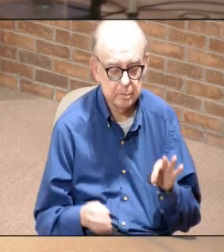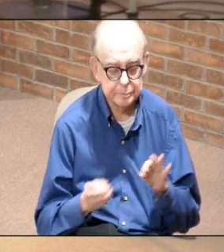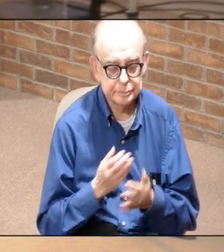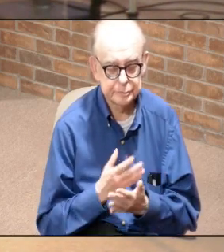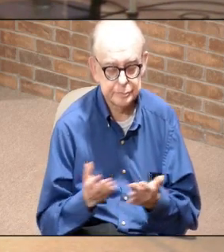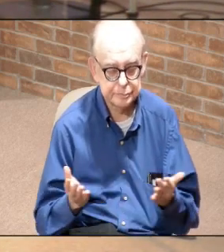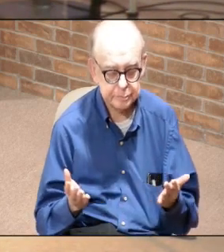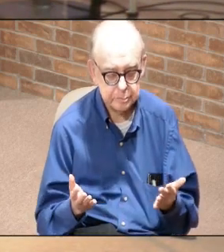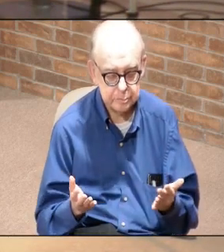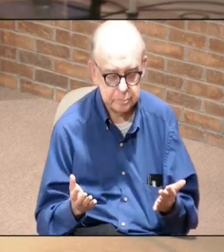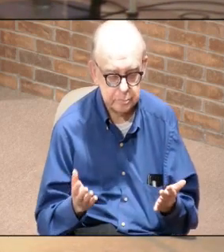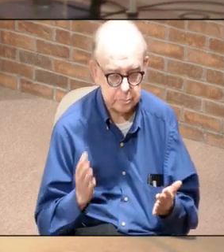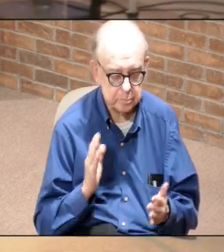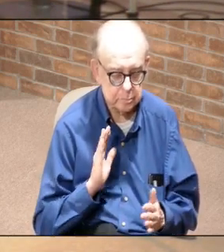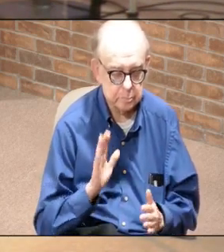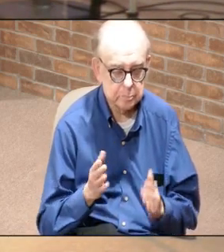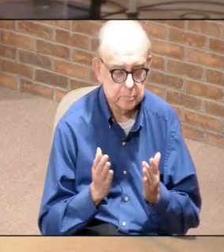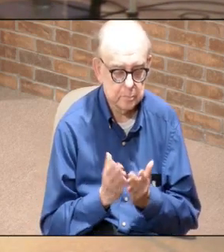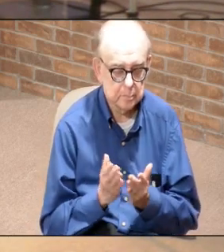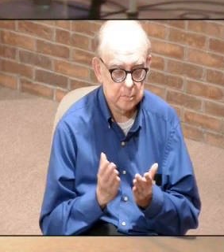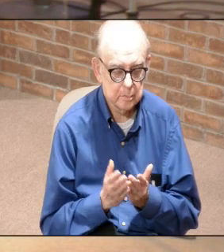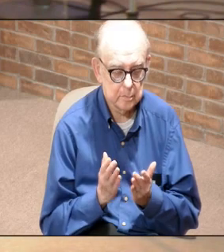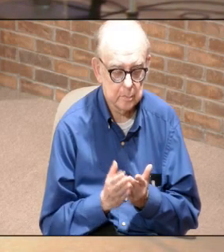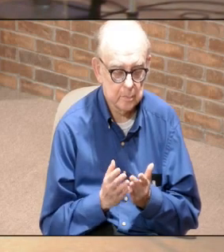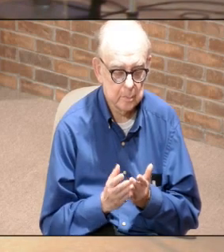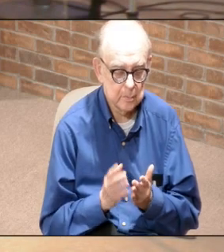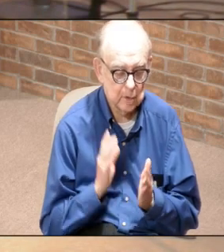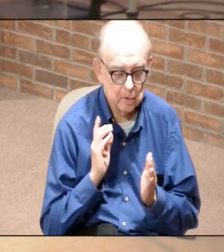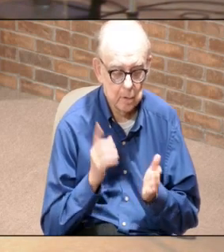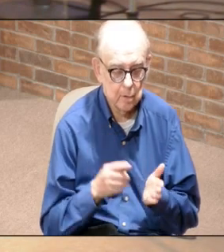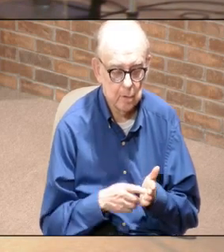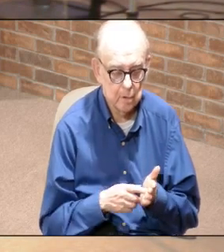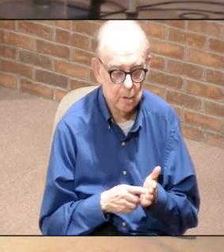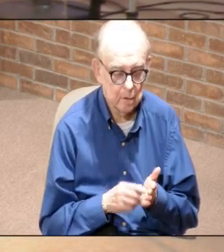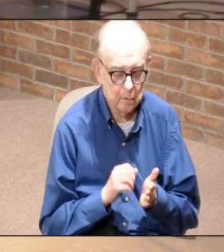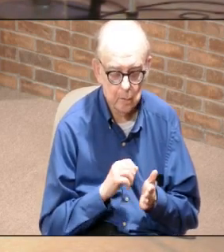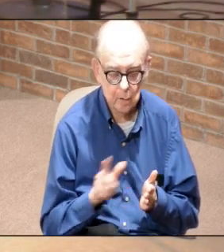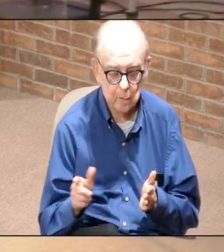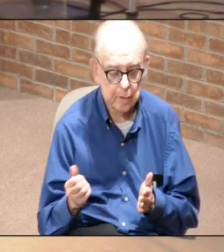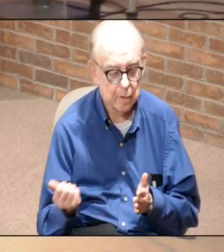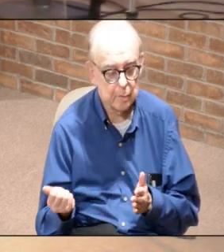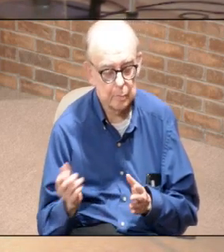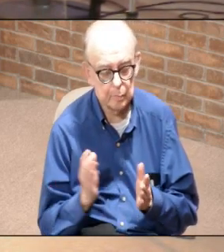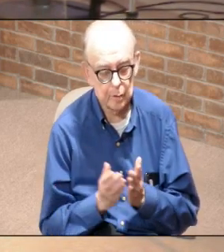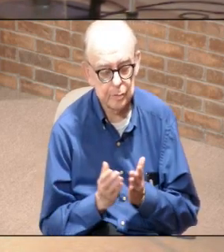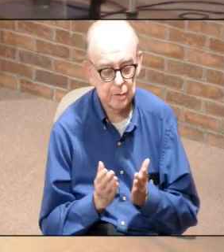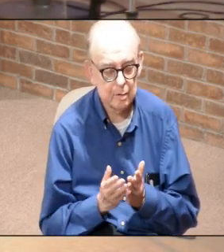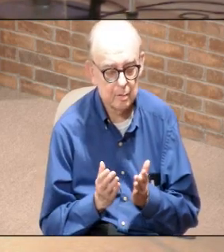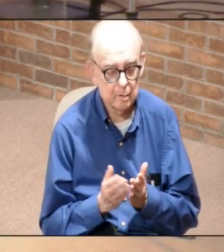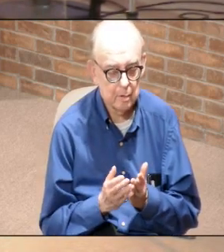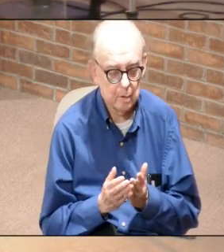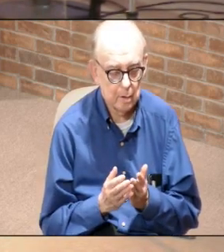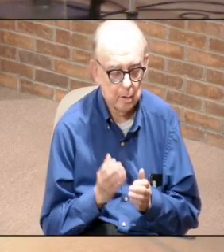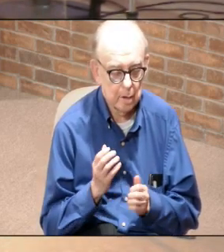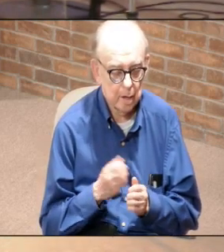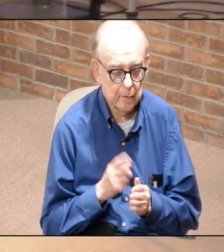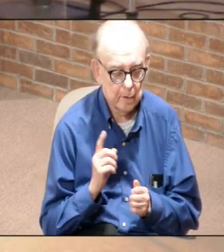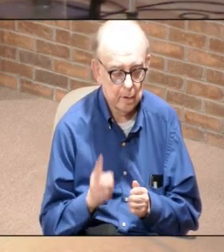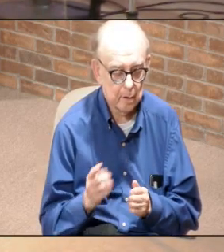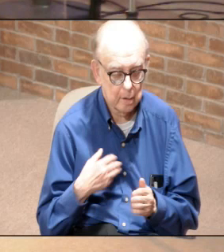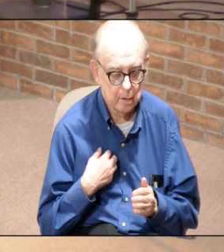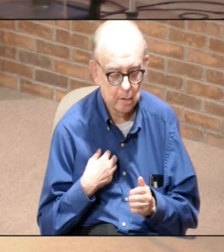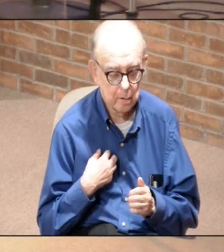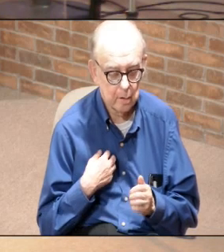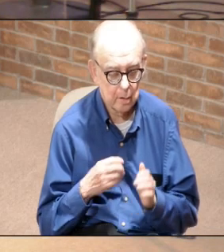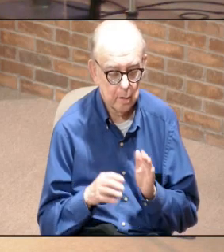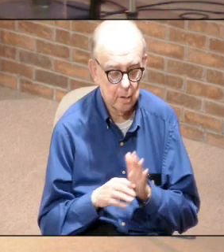thing is your book is going to be displayed with all of these other books. And every one of them is going to have